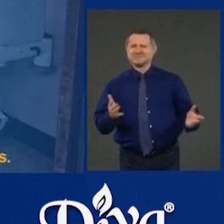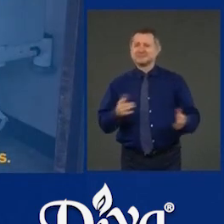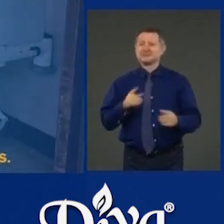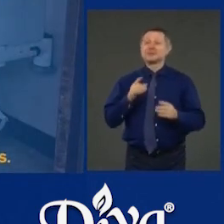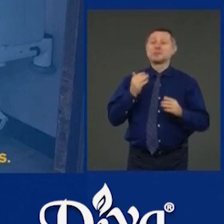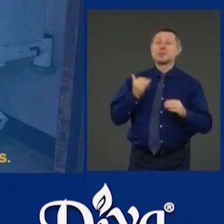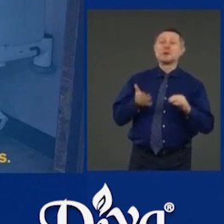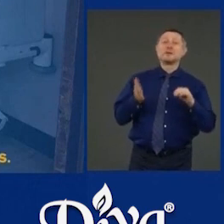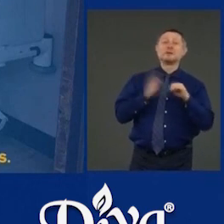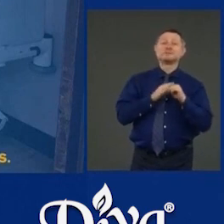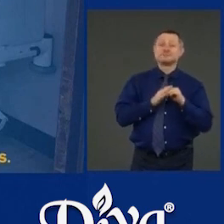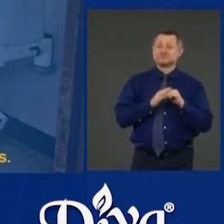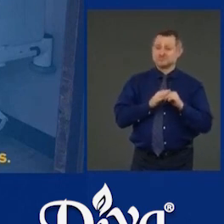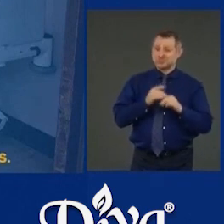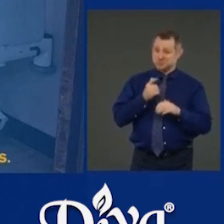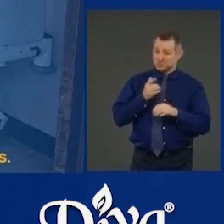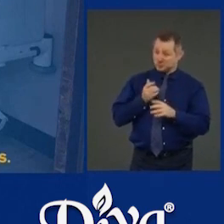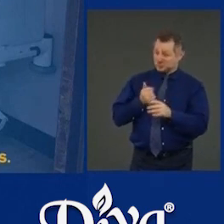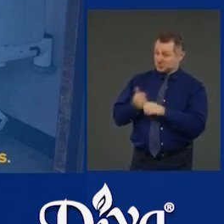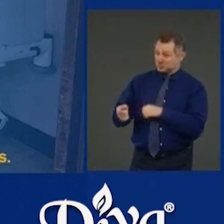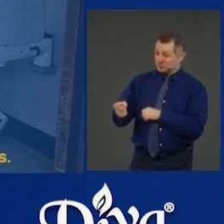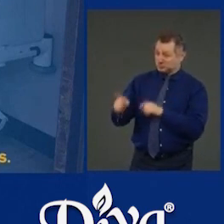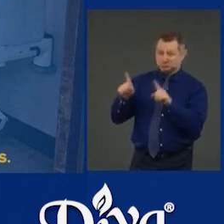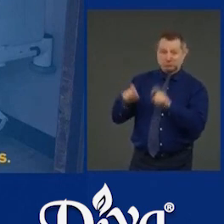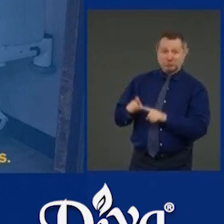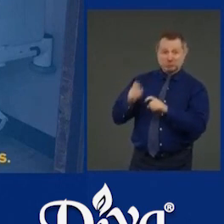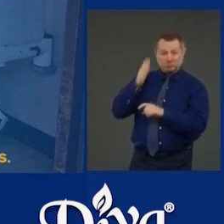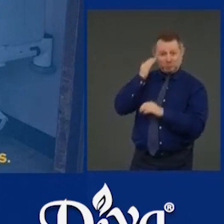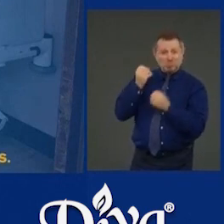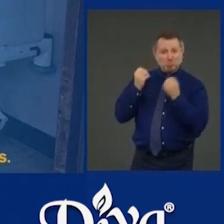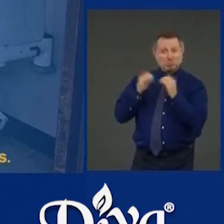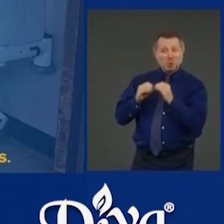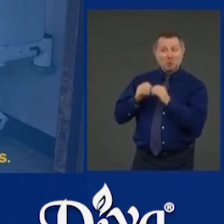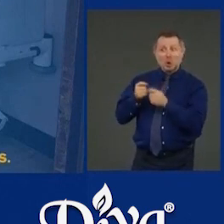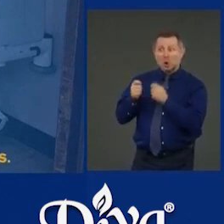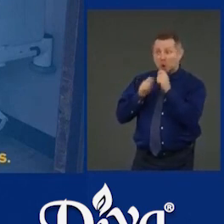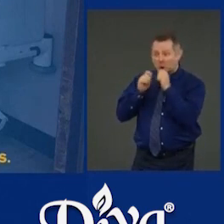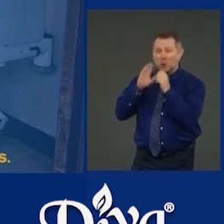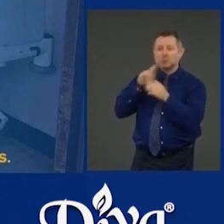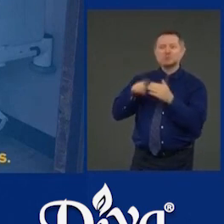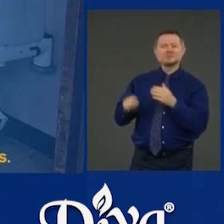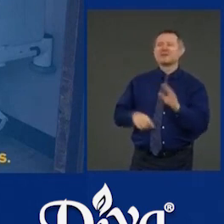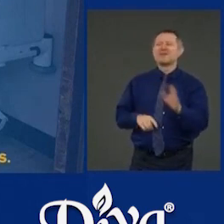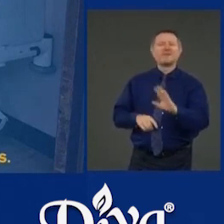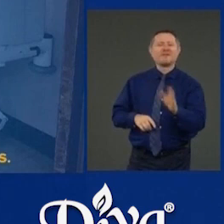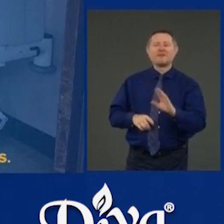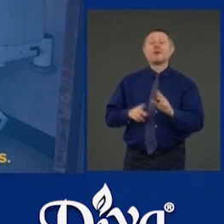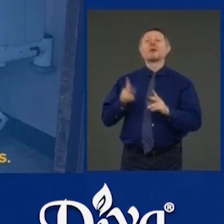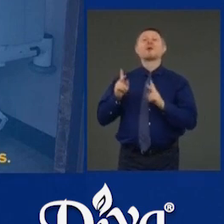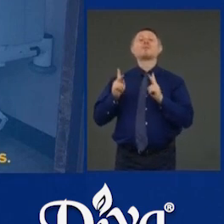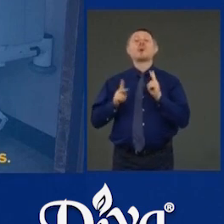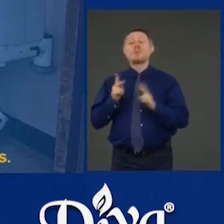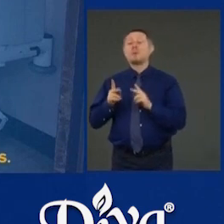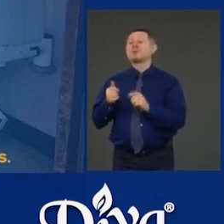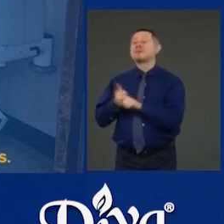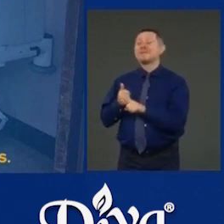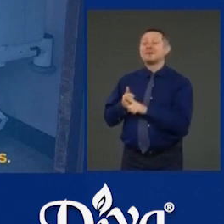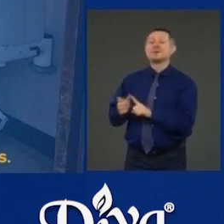Those 27 states are going up. More people are being infected, and more lives will be